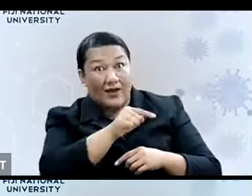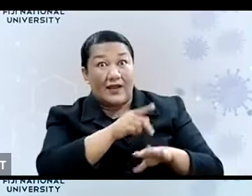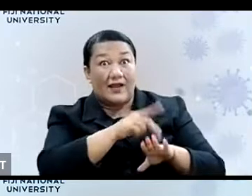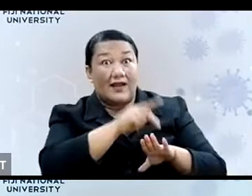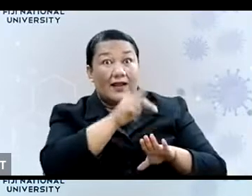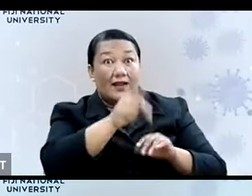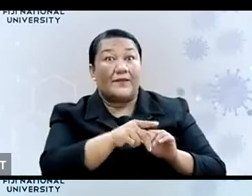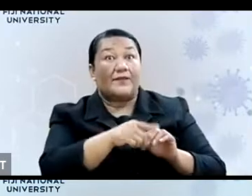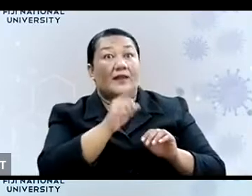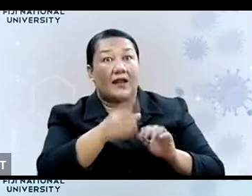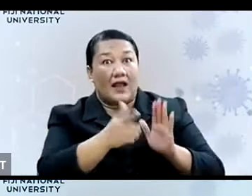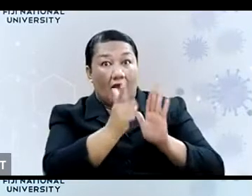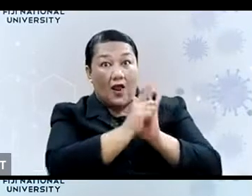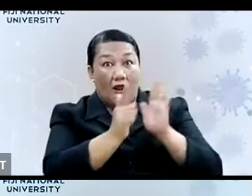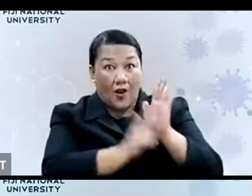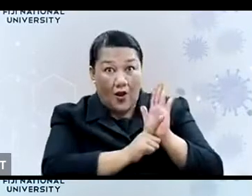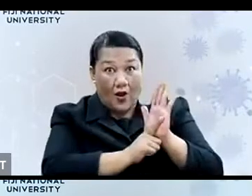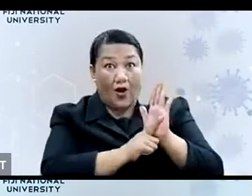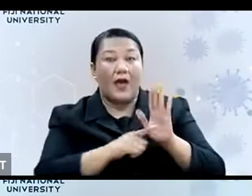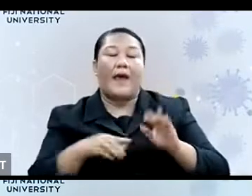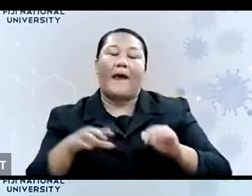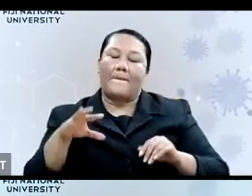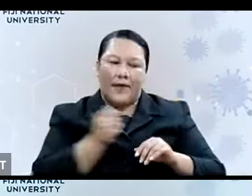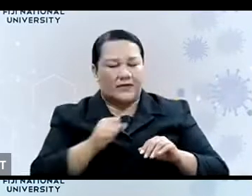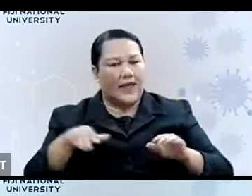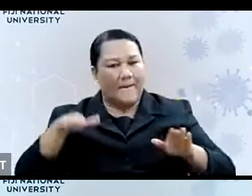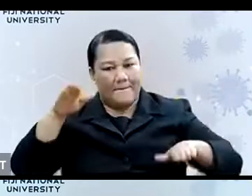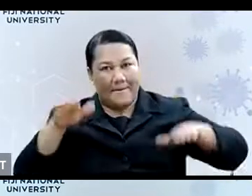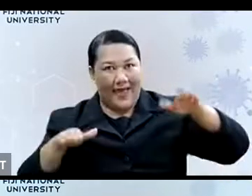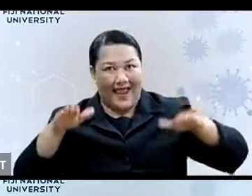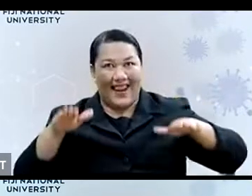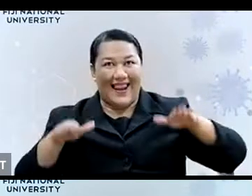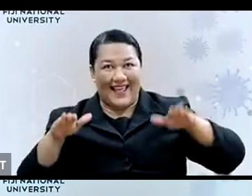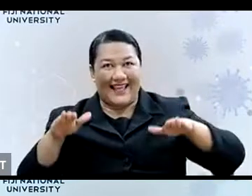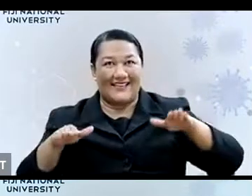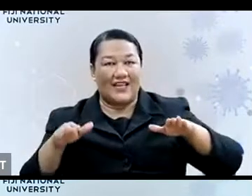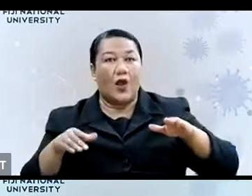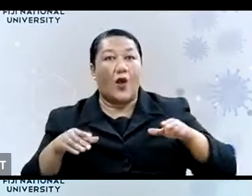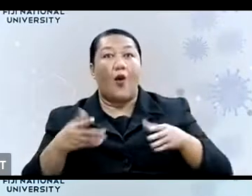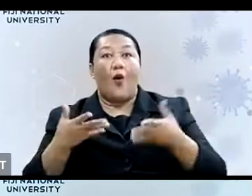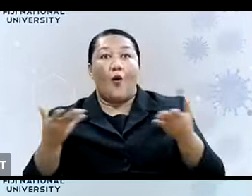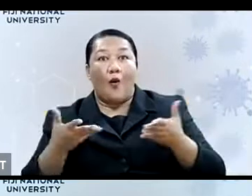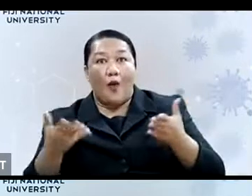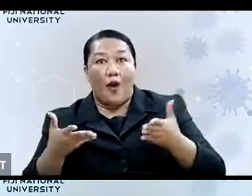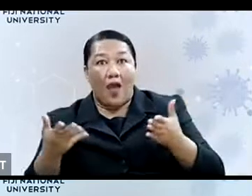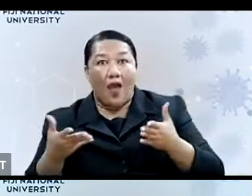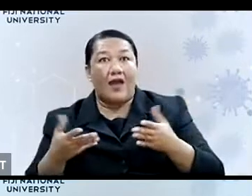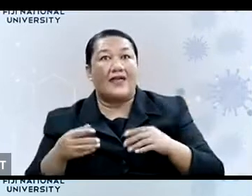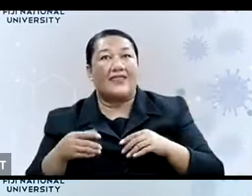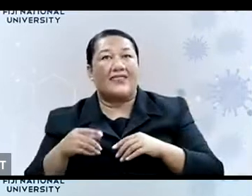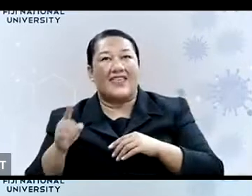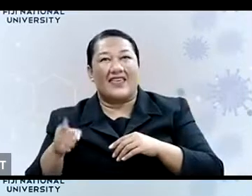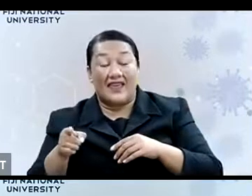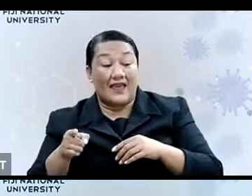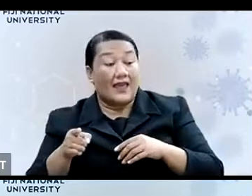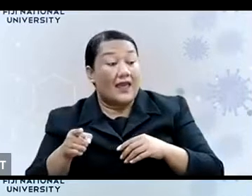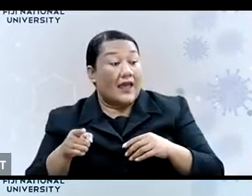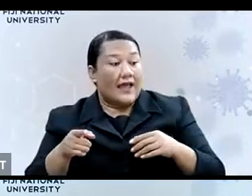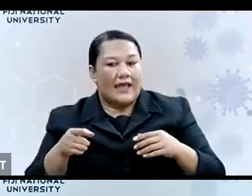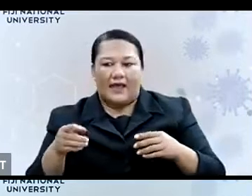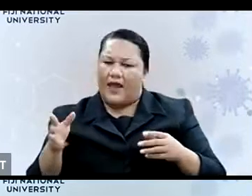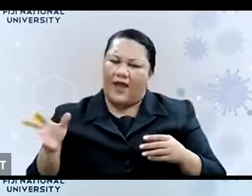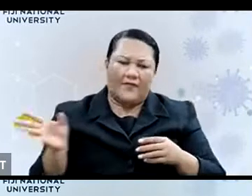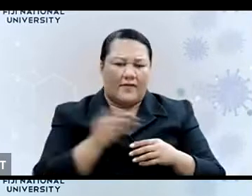law permits a striking of balance, whereby the onus is on the actors to try and find that balance.